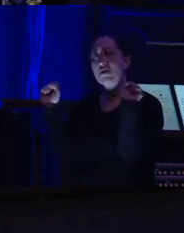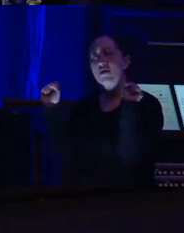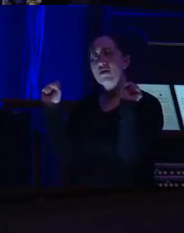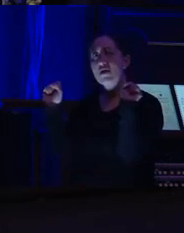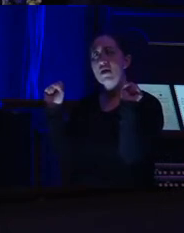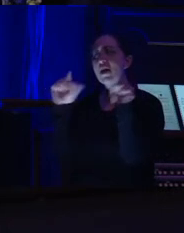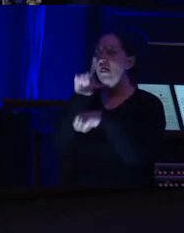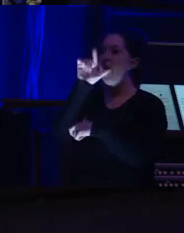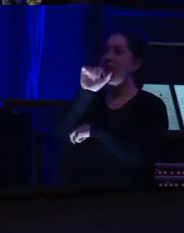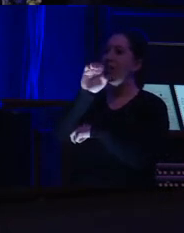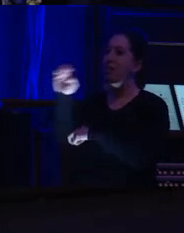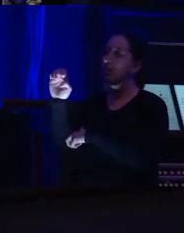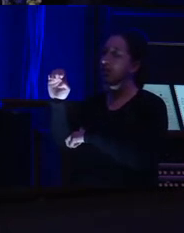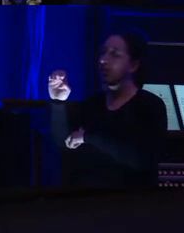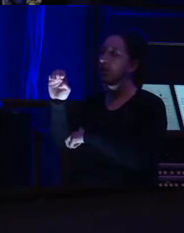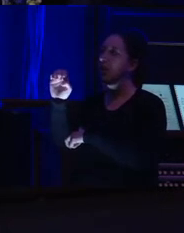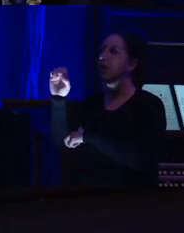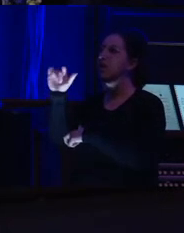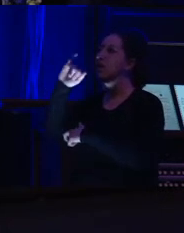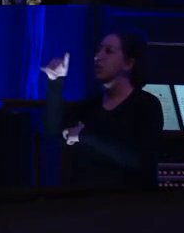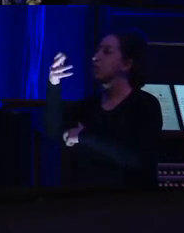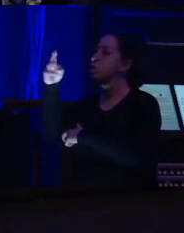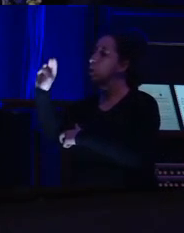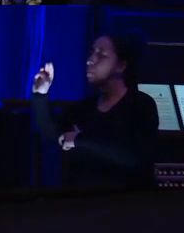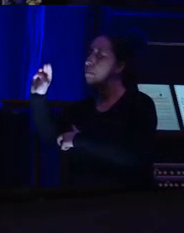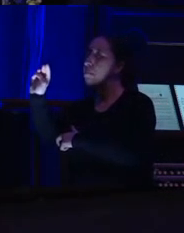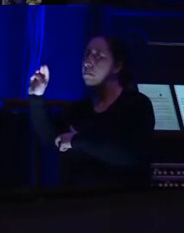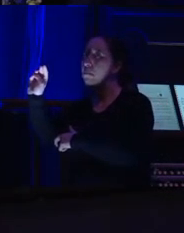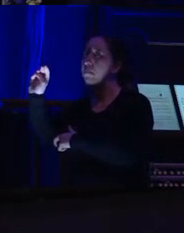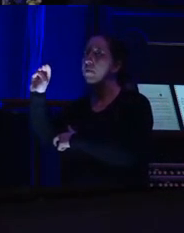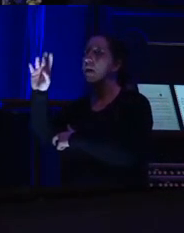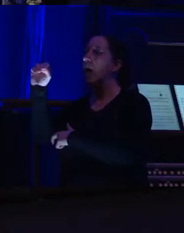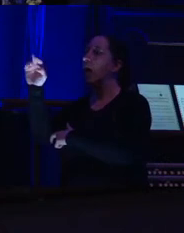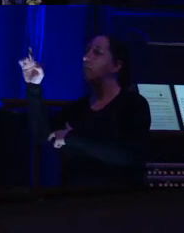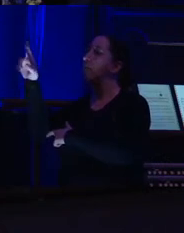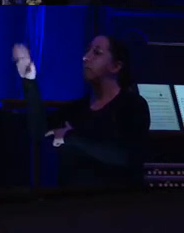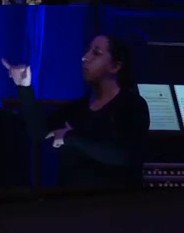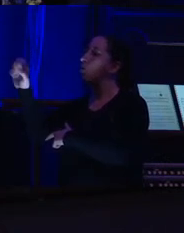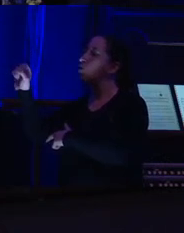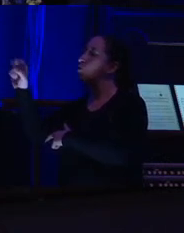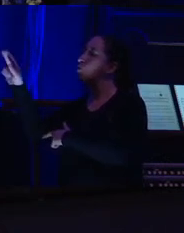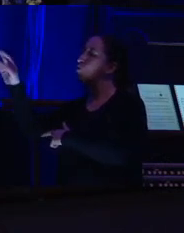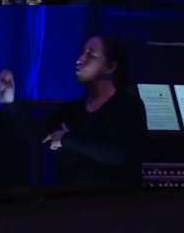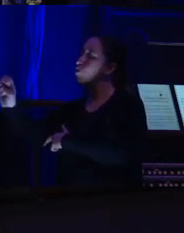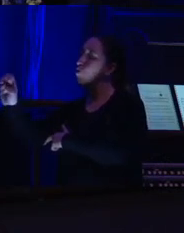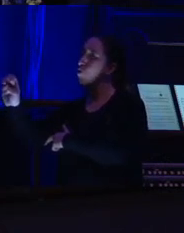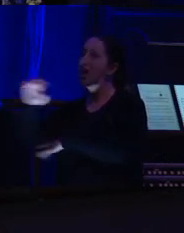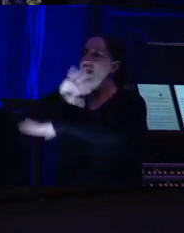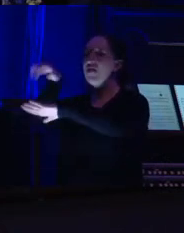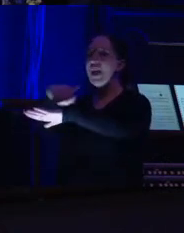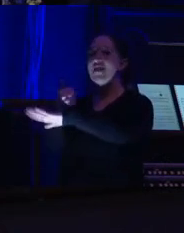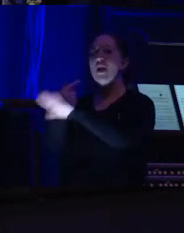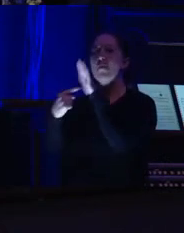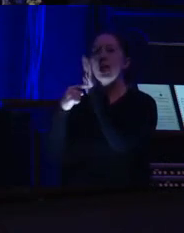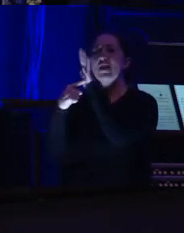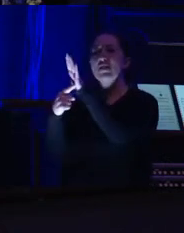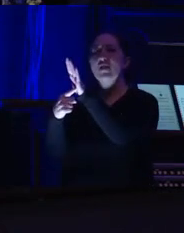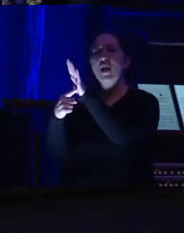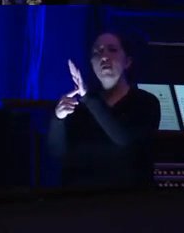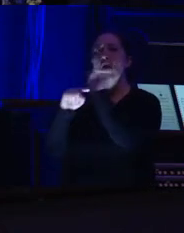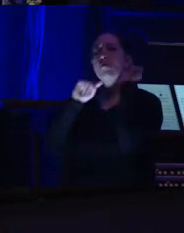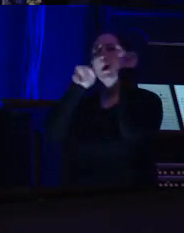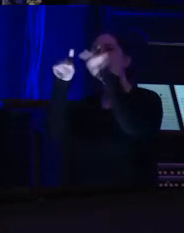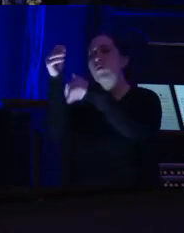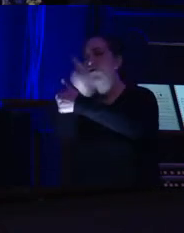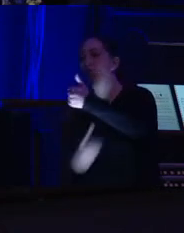like Lee Bollinger, Jim Duderstadt, and Mary Sue Coleman, set an example by going to the Supreme Court